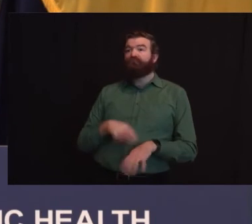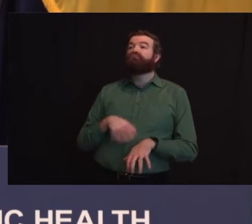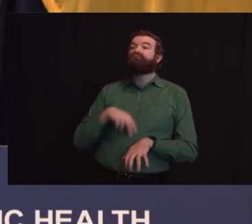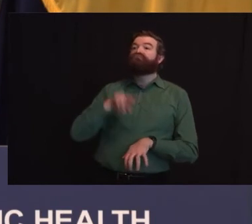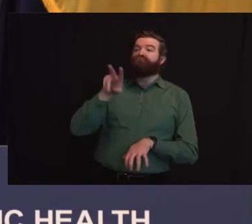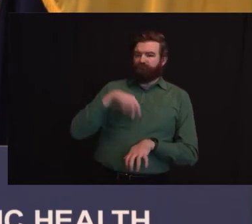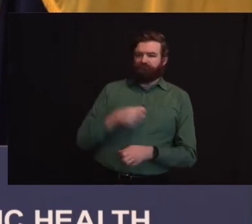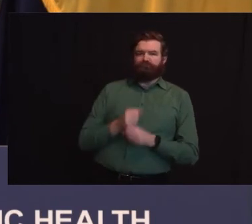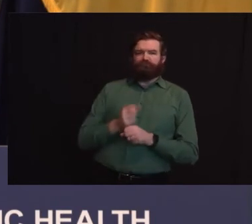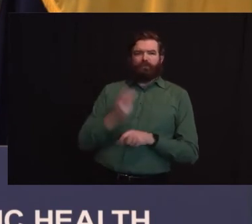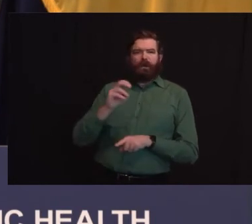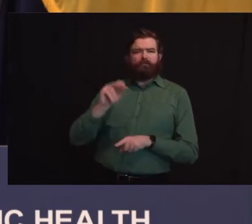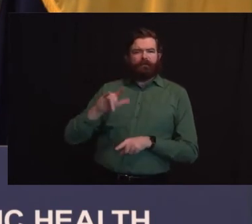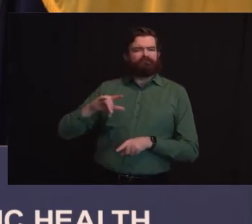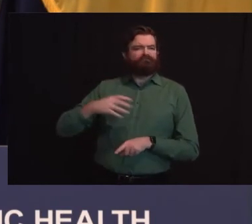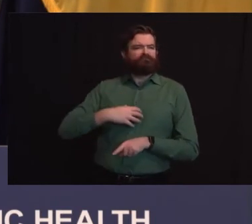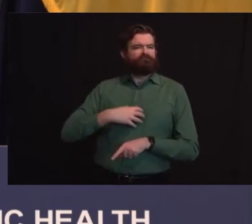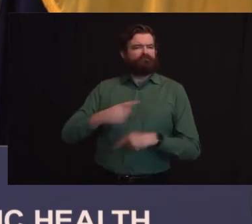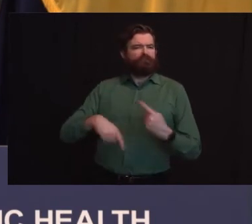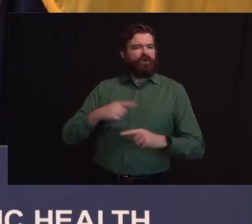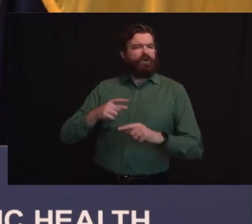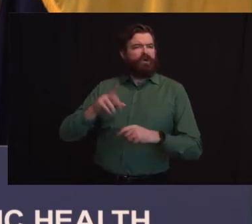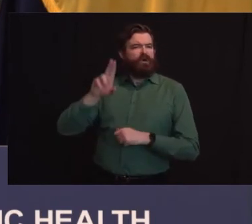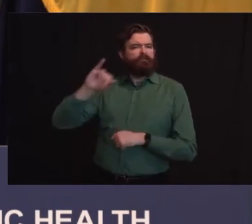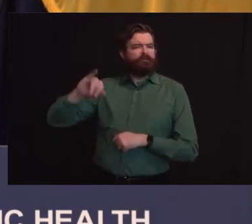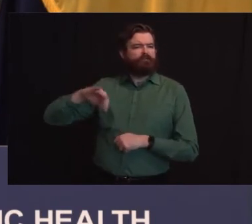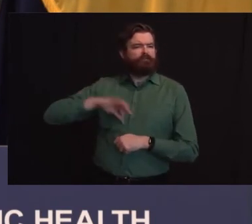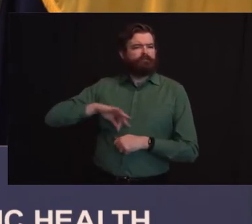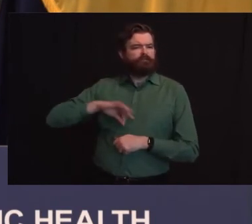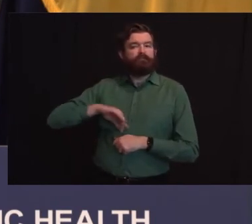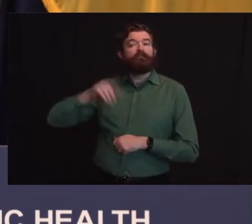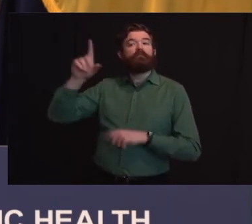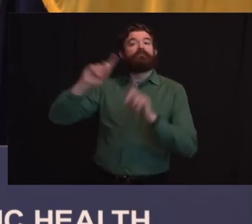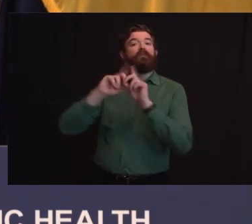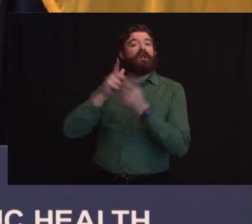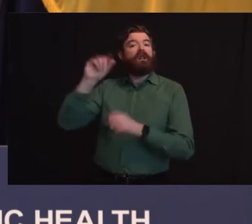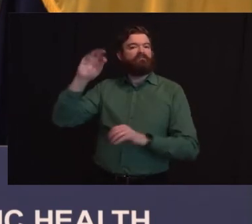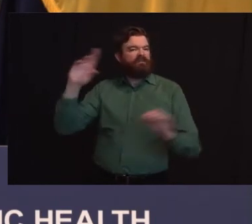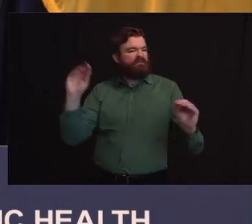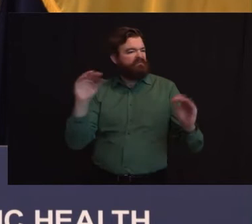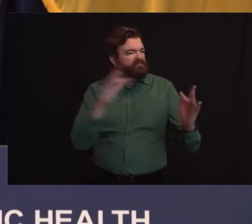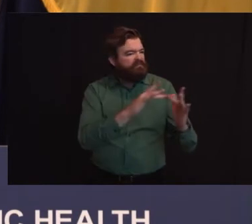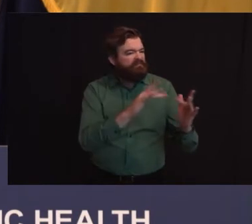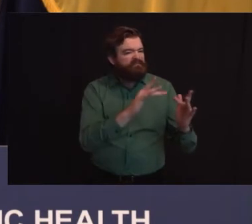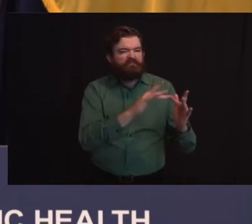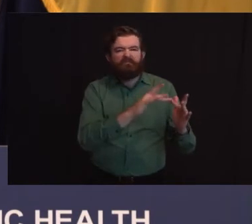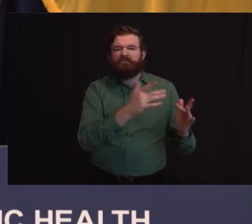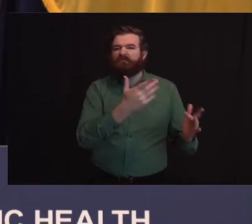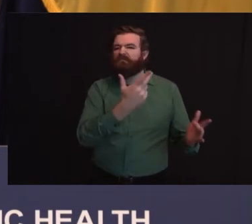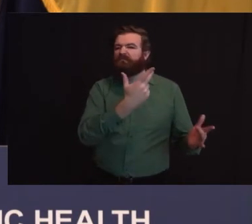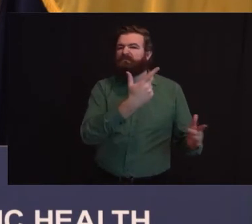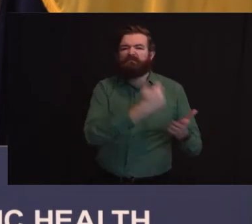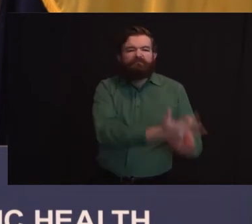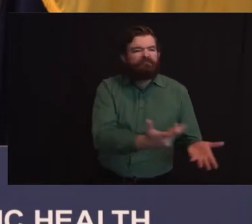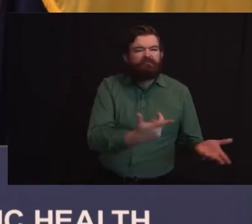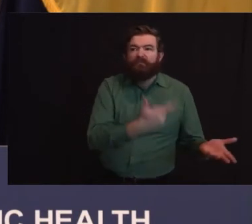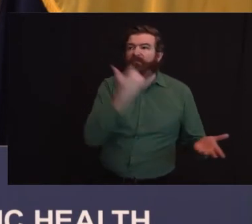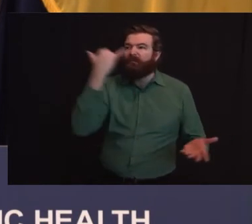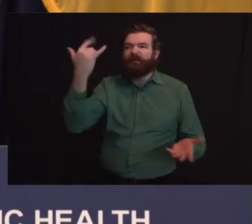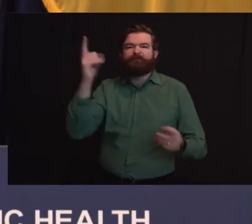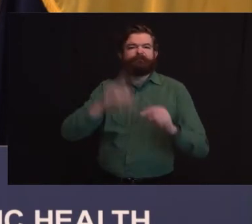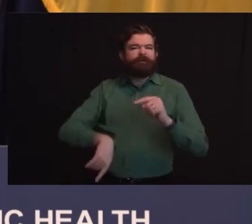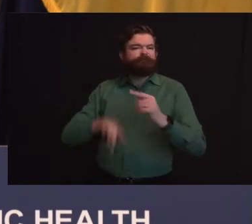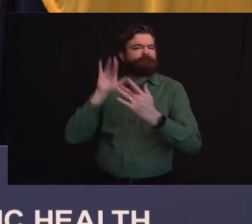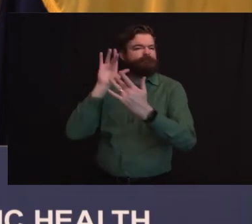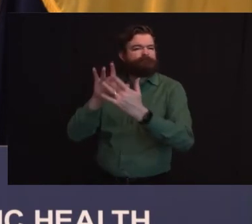DOL on their issues or how it can be fixed. They're not able to get anybody on the phone. I know that you said, people will get what they're